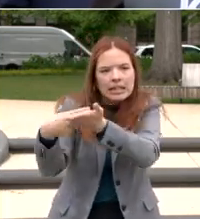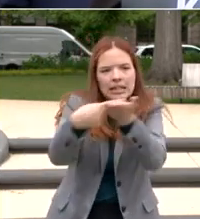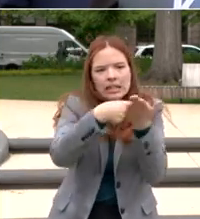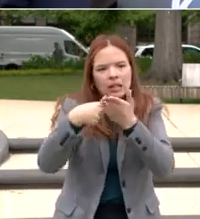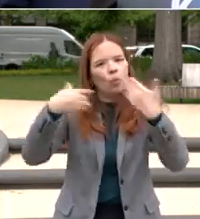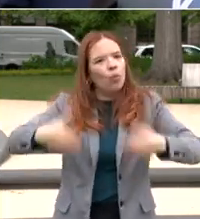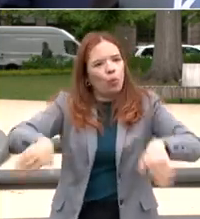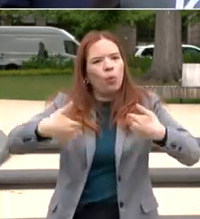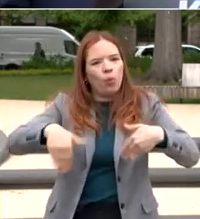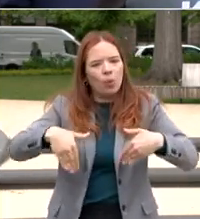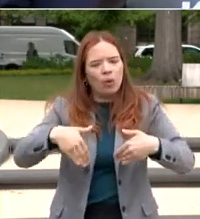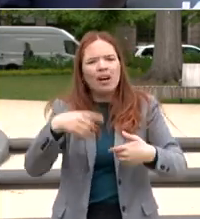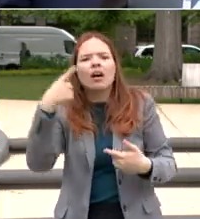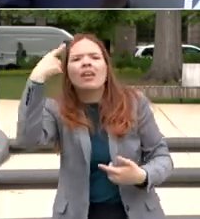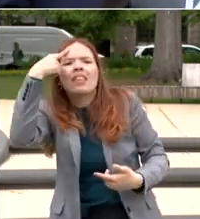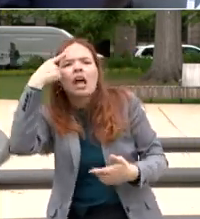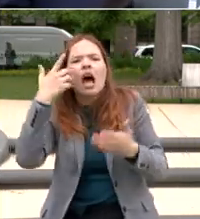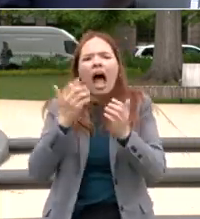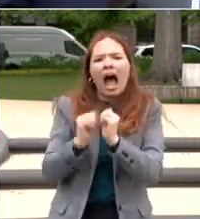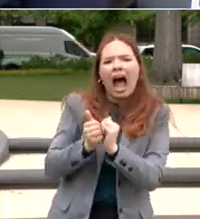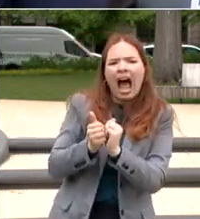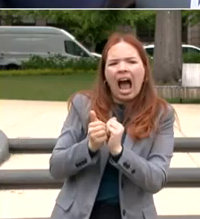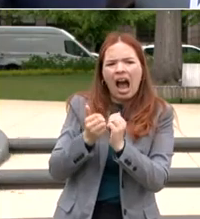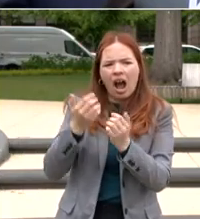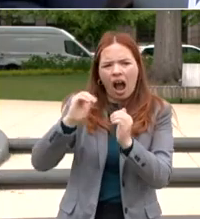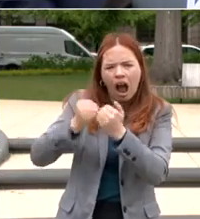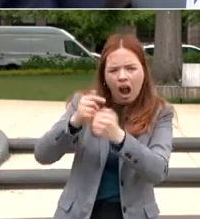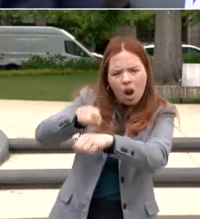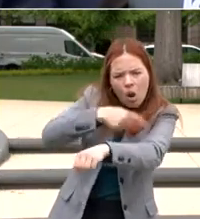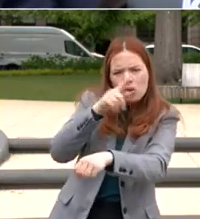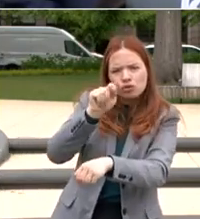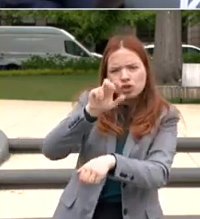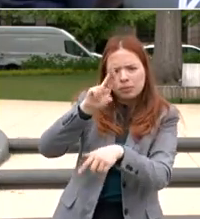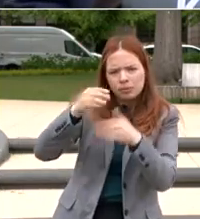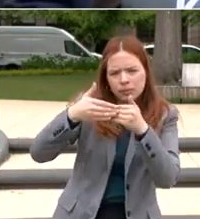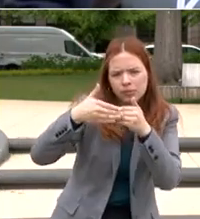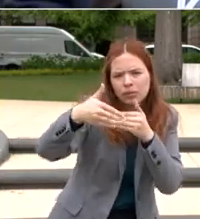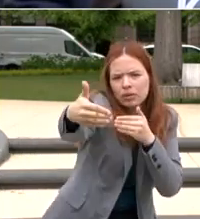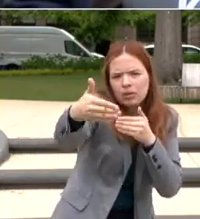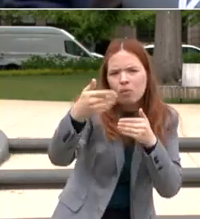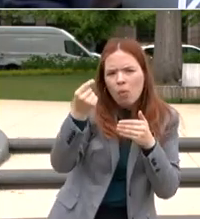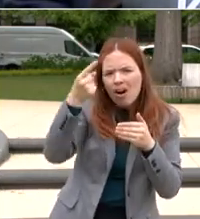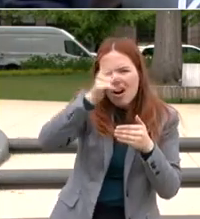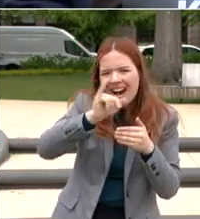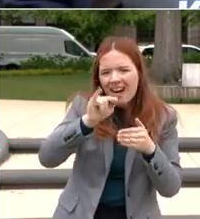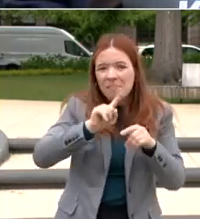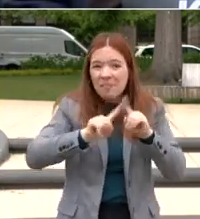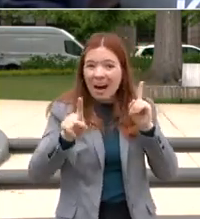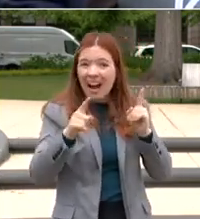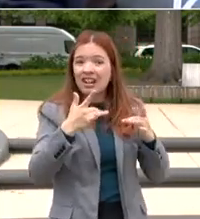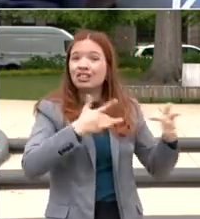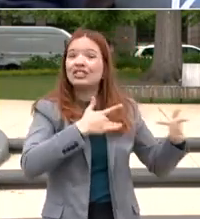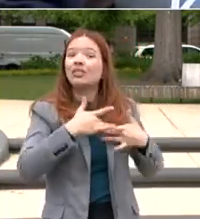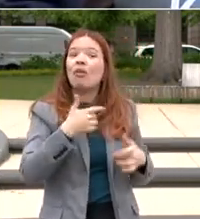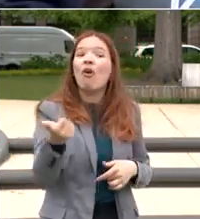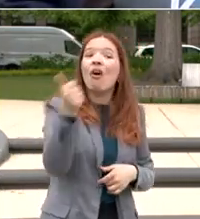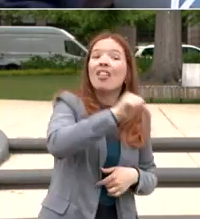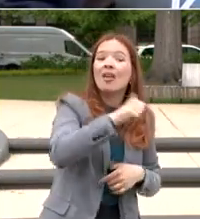the long-term goals of the project, but were concerned about the construction and how that would disrupt their